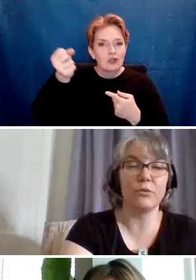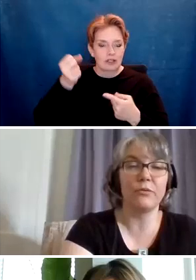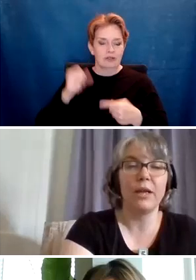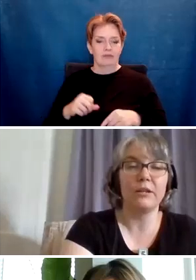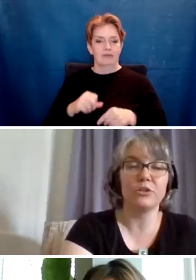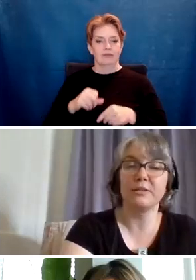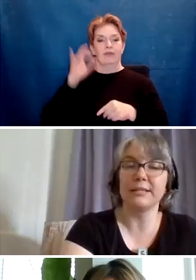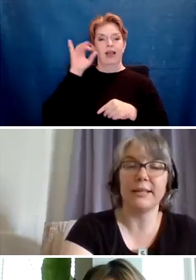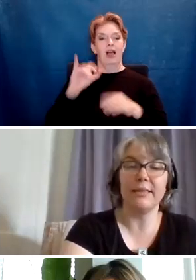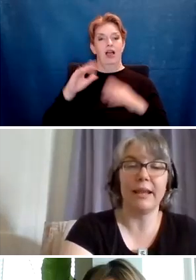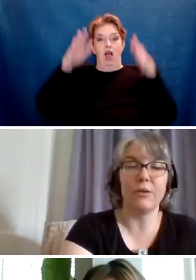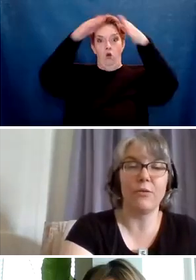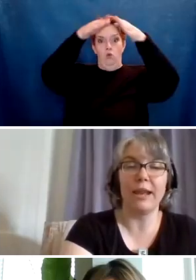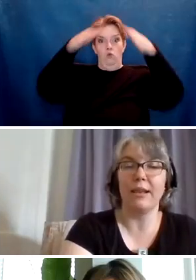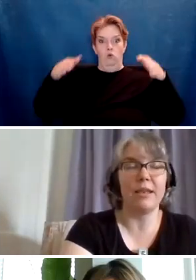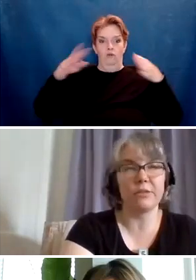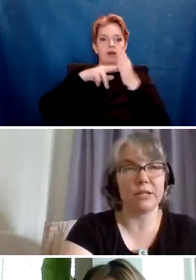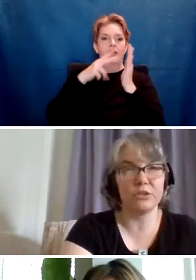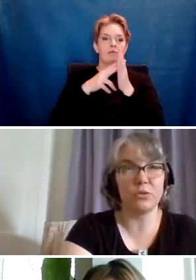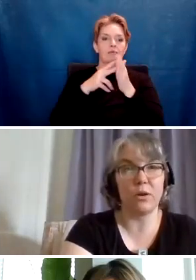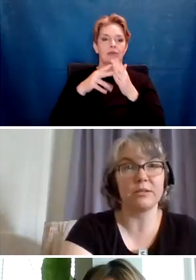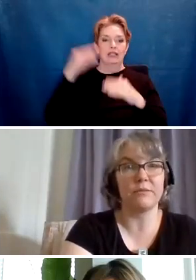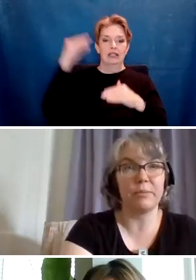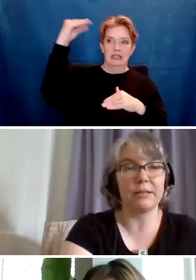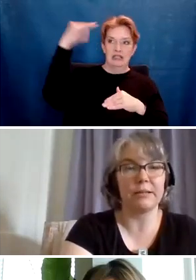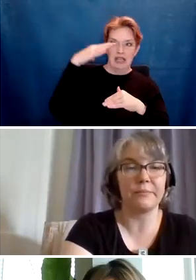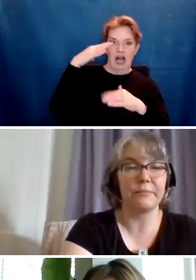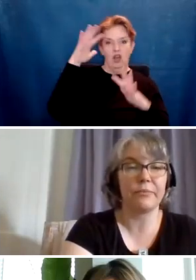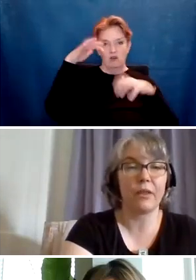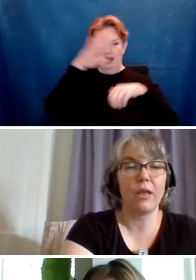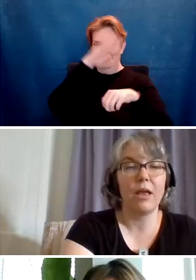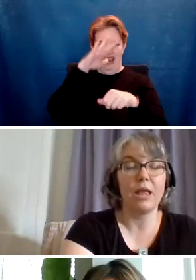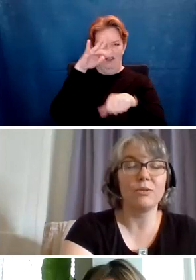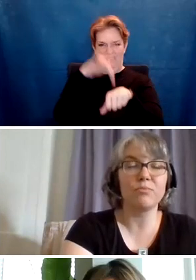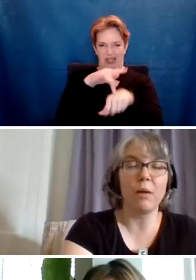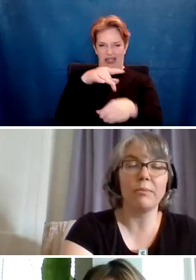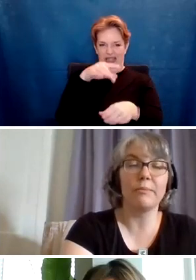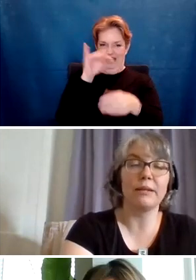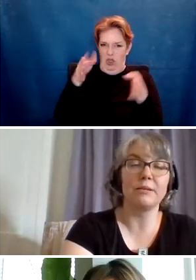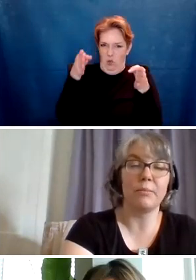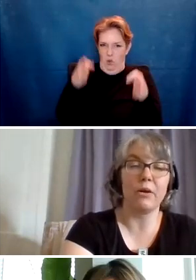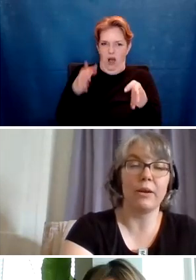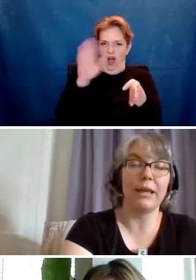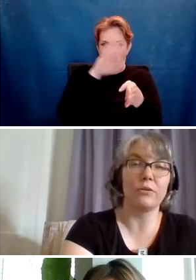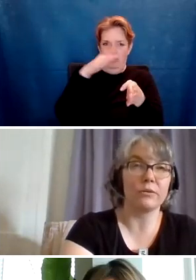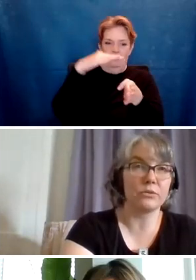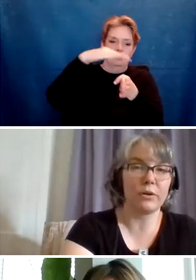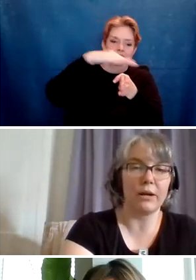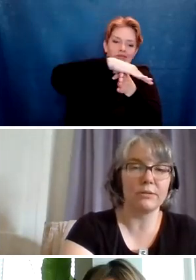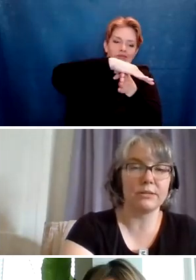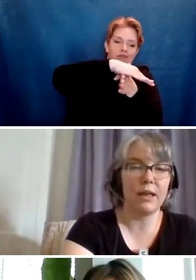distinctive roof ensures that sunlight and rain never touches the walls of the building. It was probably built as a barn and